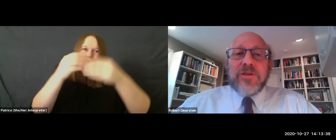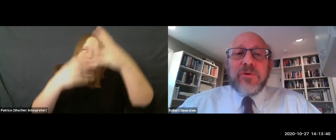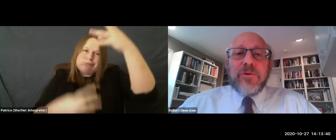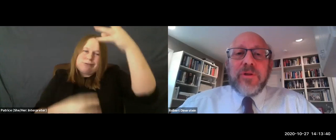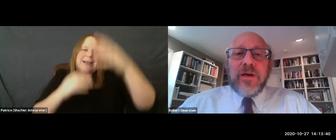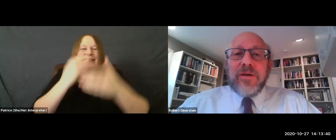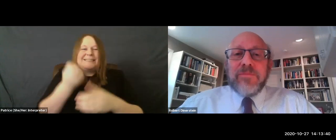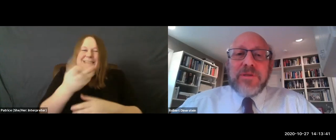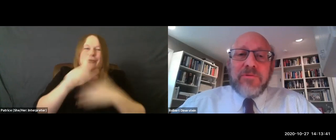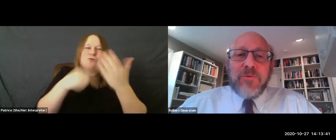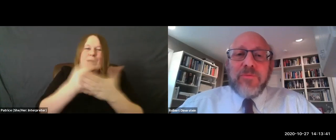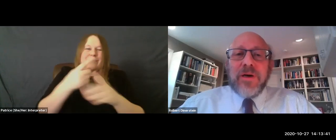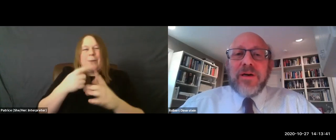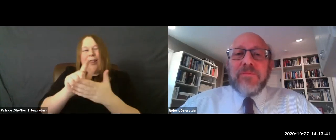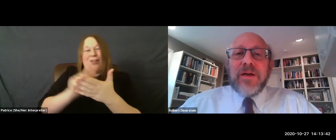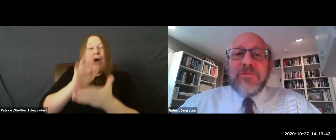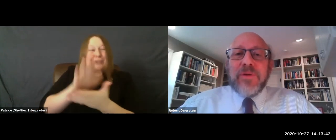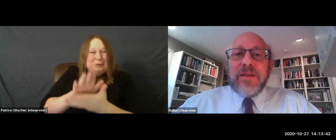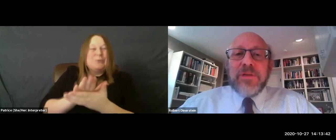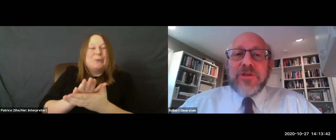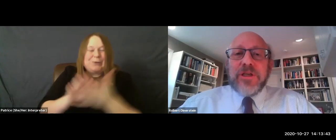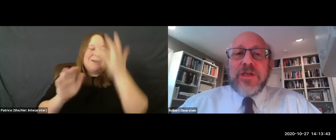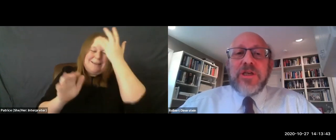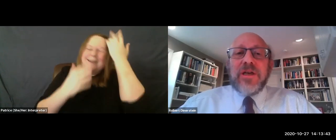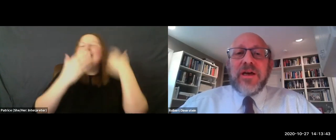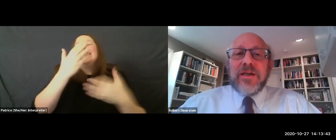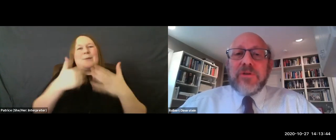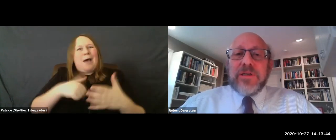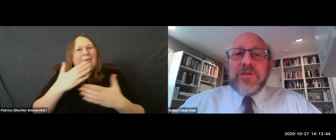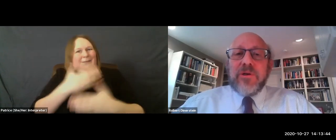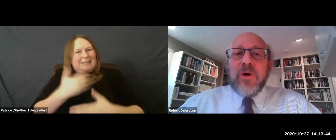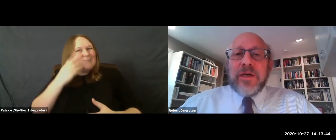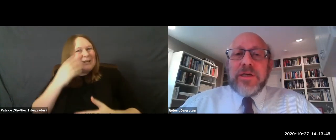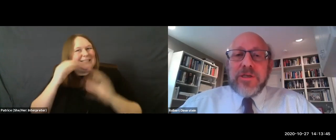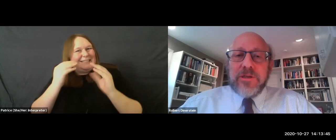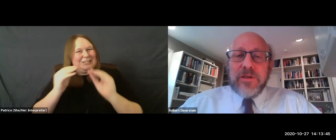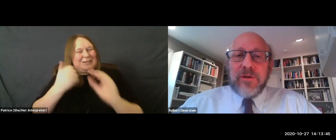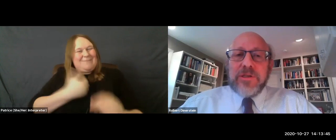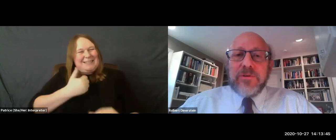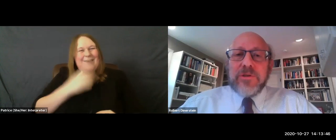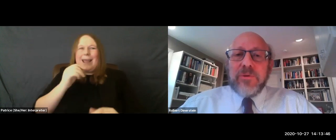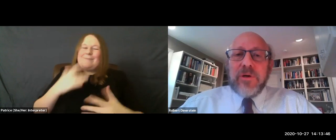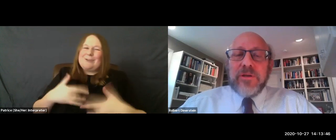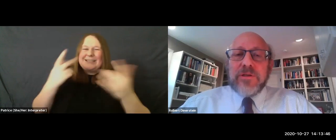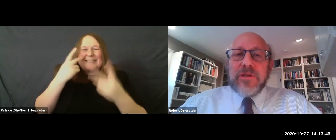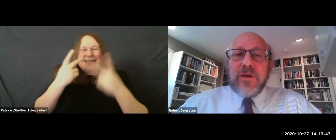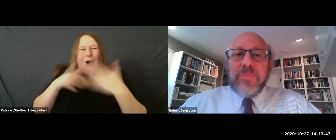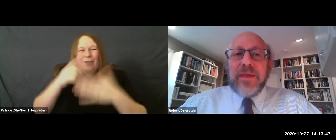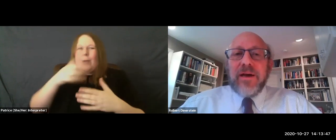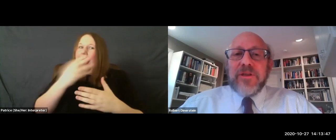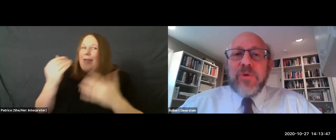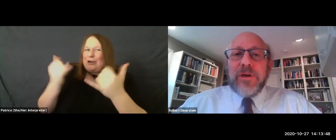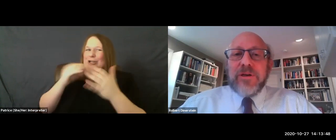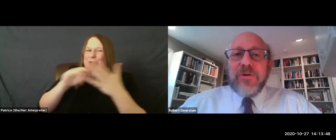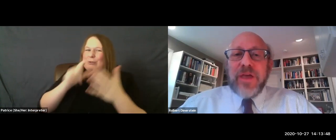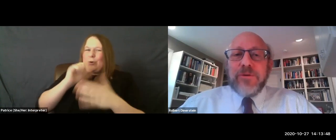of the law school, some of whom I had the pleasure to teach. And it's great to see you on, in addition to the current students who are